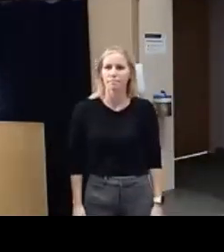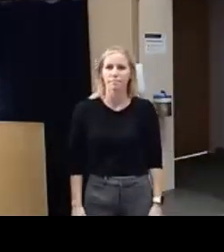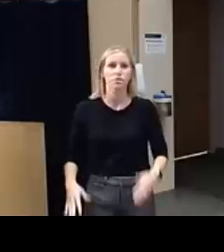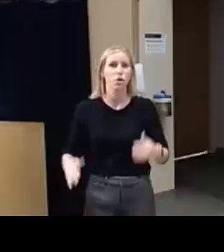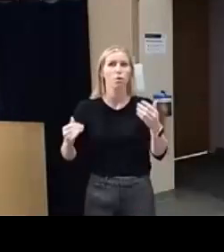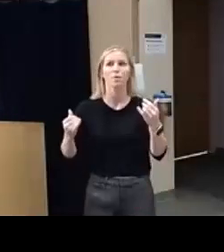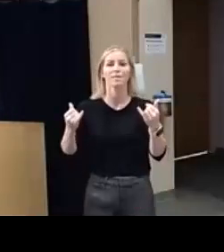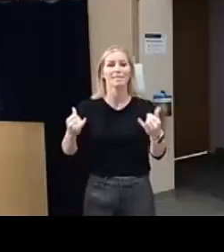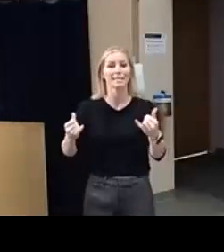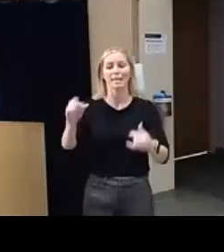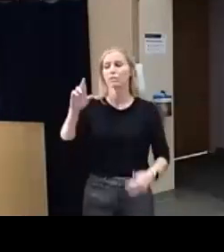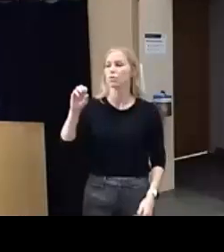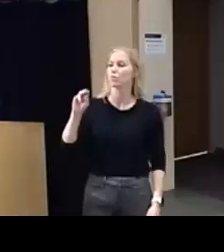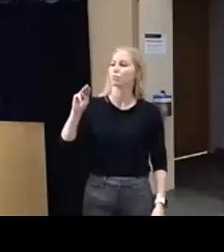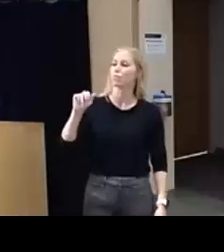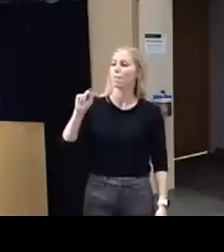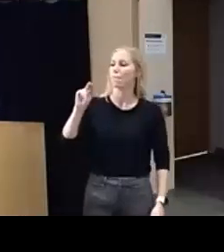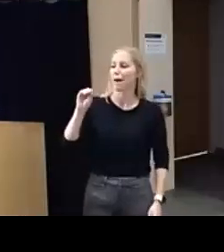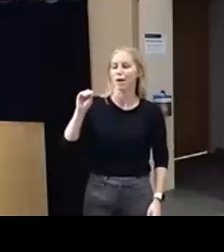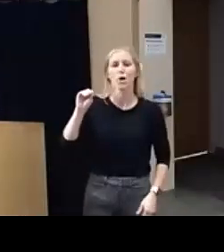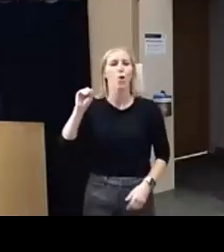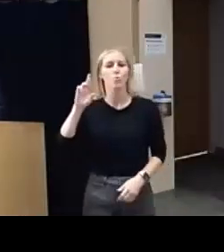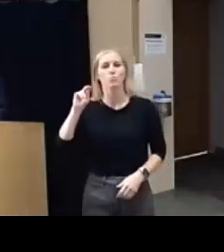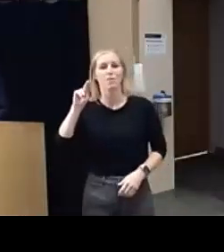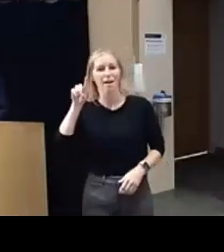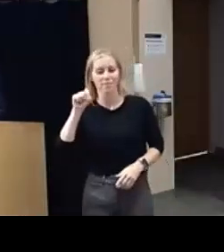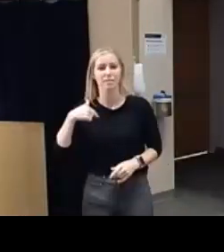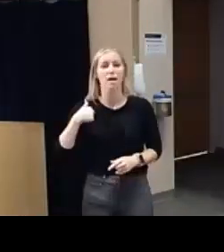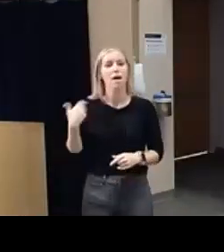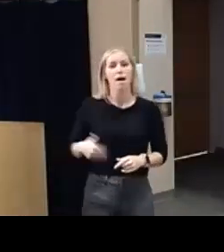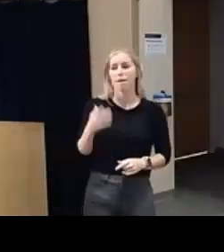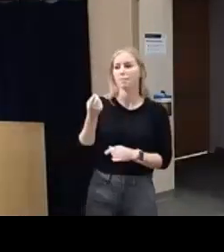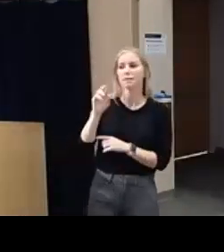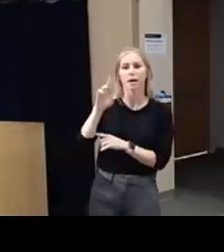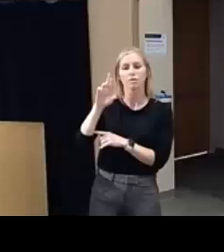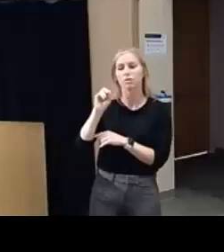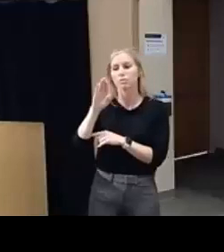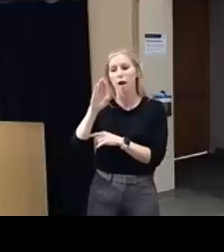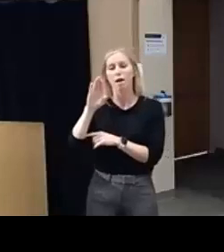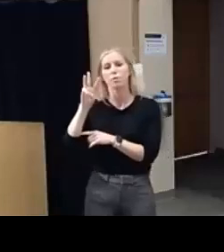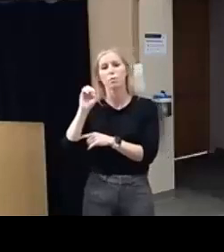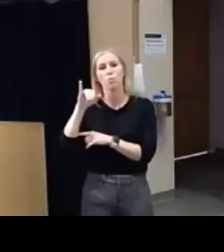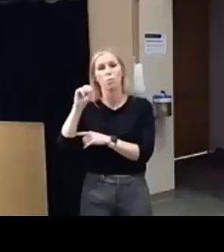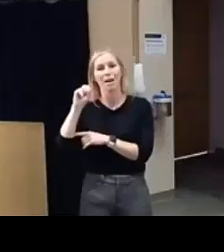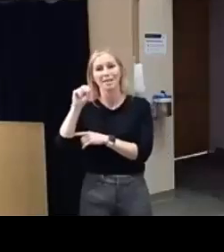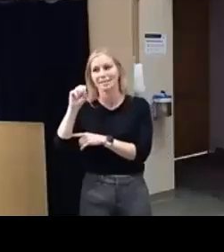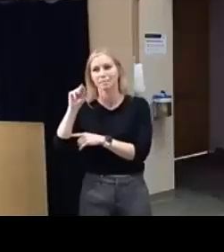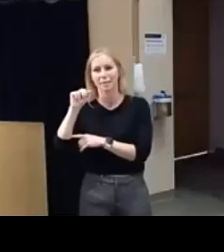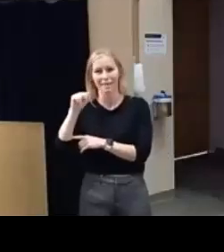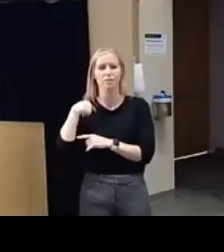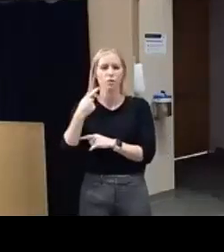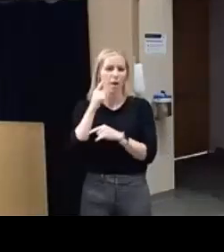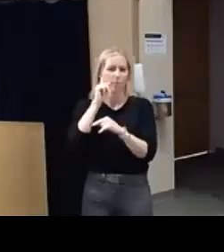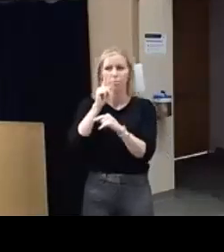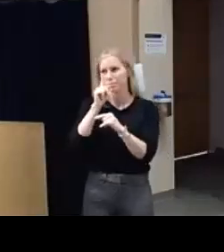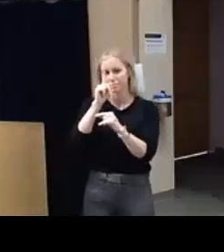with today's Romano rounds. I'm Dr. Rob Weissman, professor of psychiatry, and